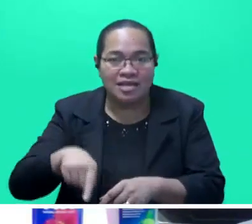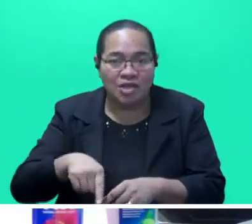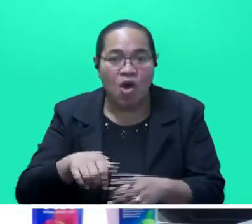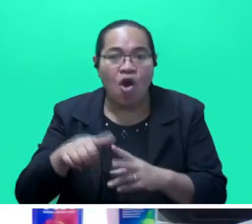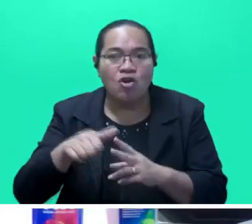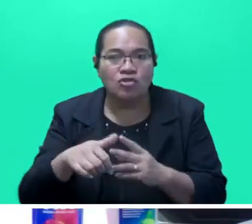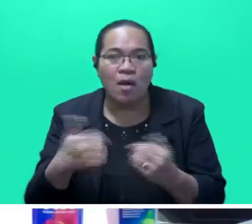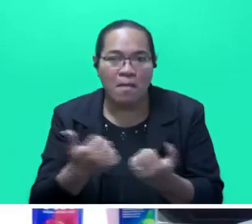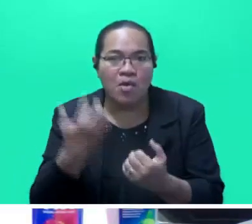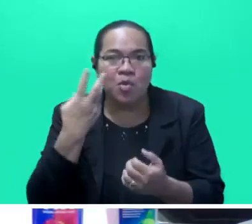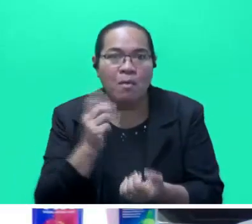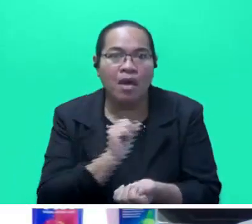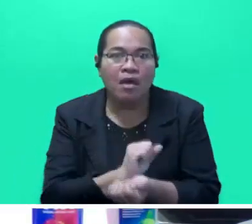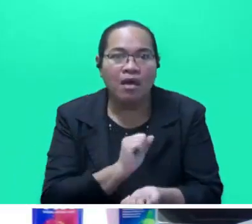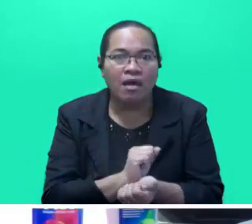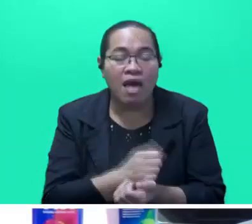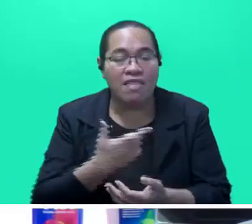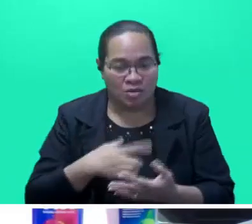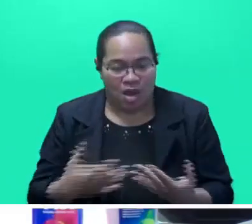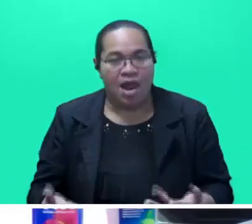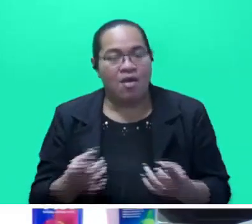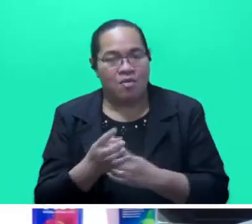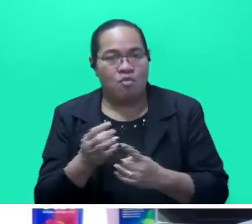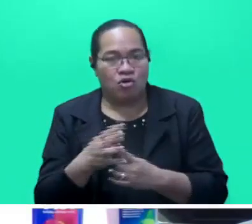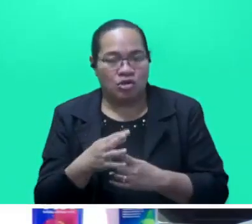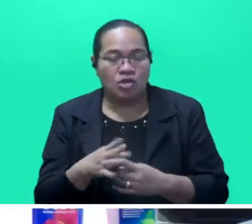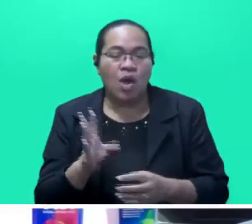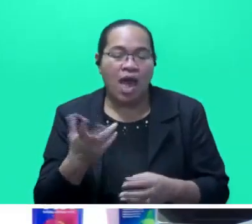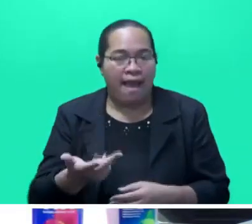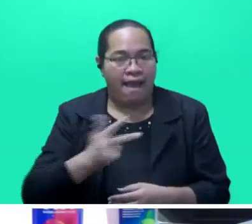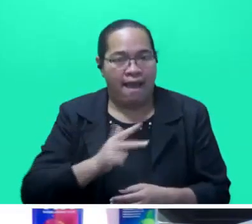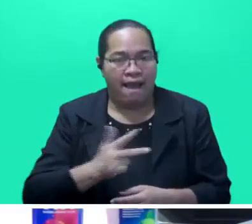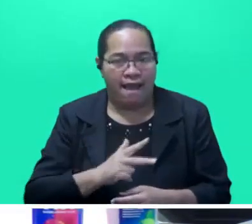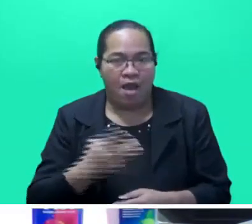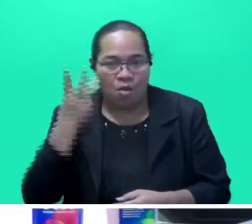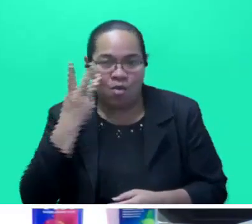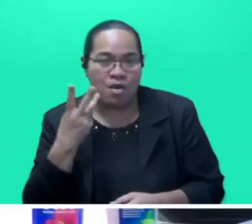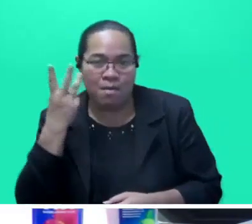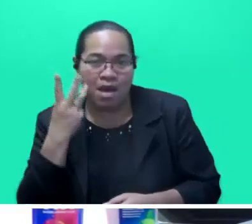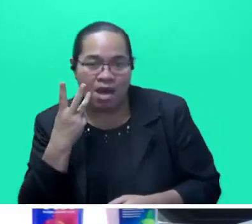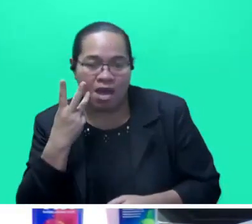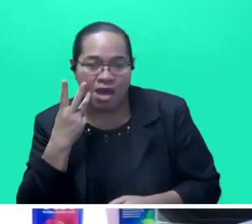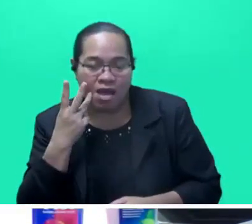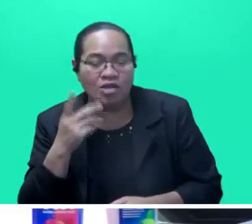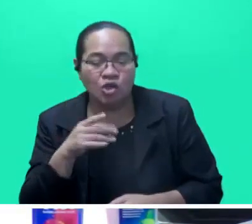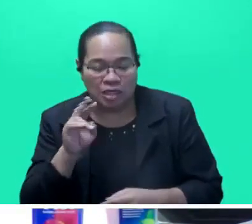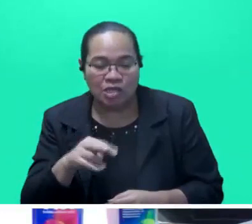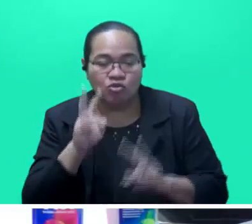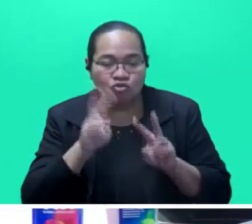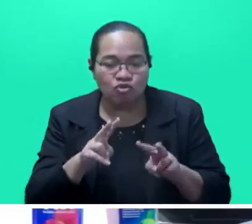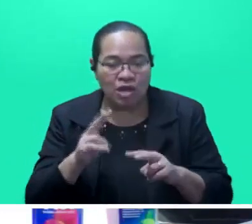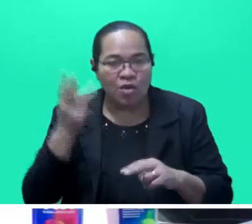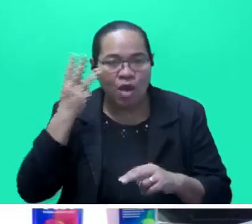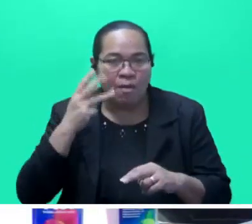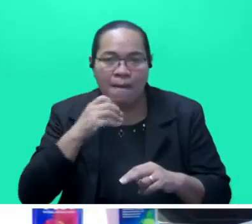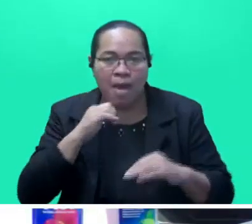is why there is also a shift in terms of the employment of officers to look at a gender imbalance.